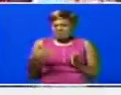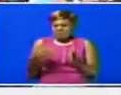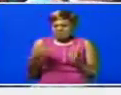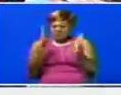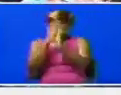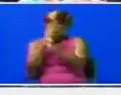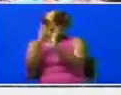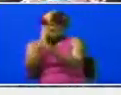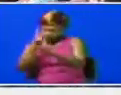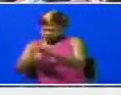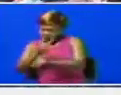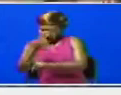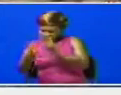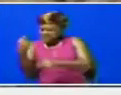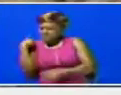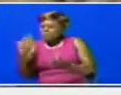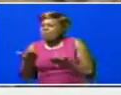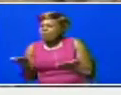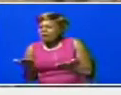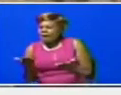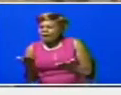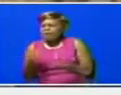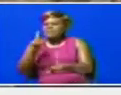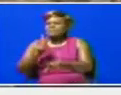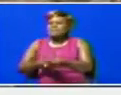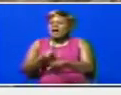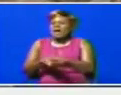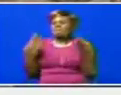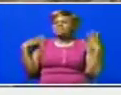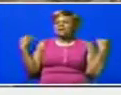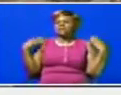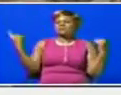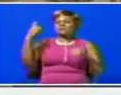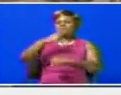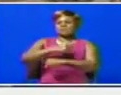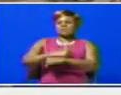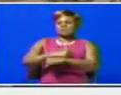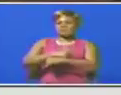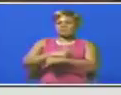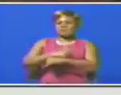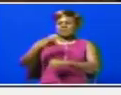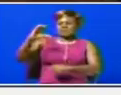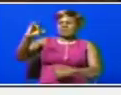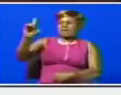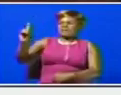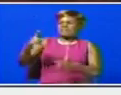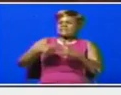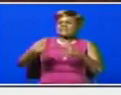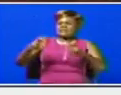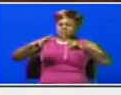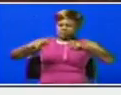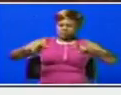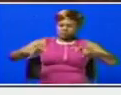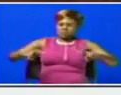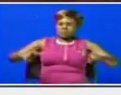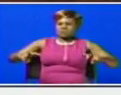they inquired about their index numbers, even during the day of rehearsals. Criminal investigation officers have now launched a manhunt for